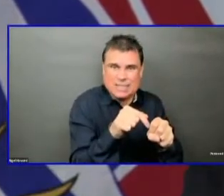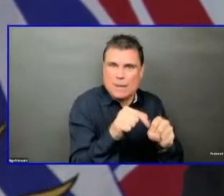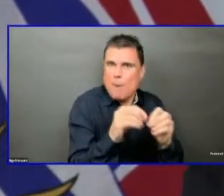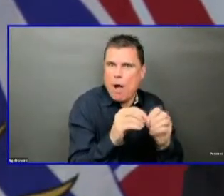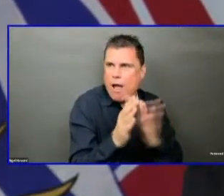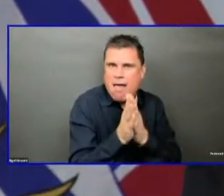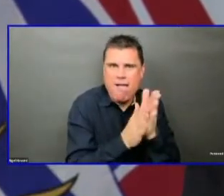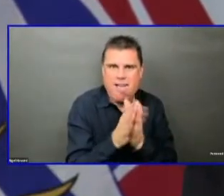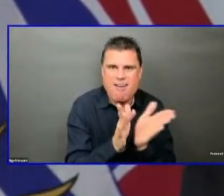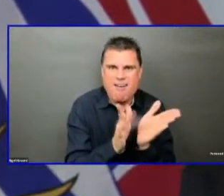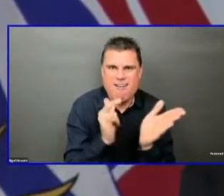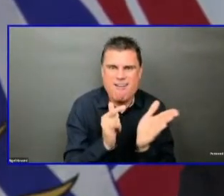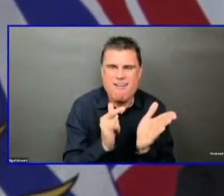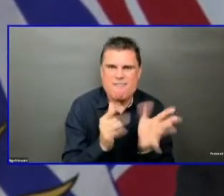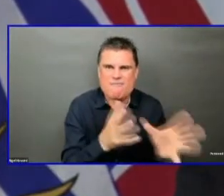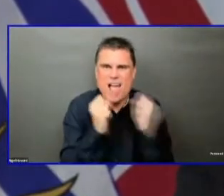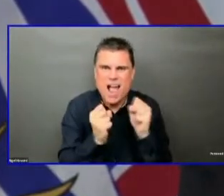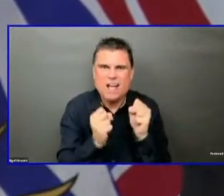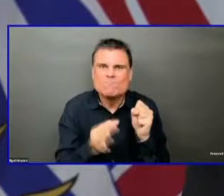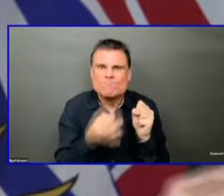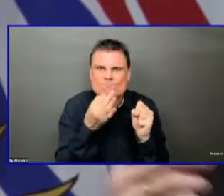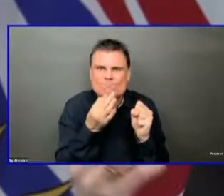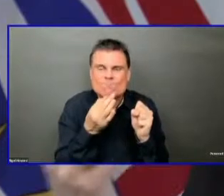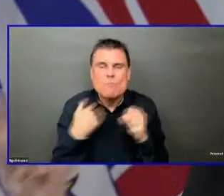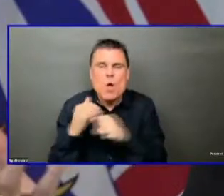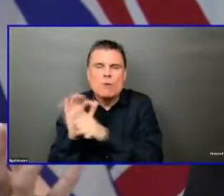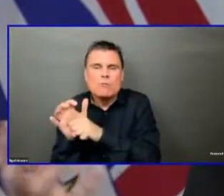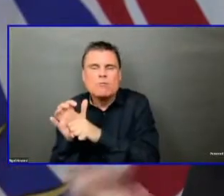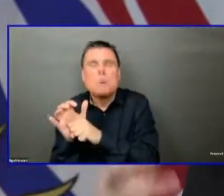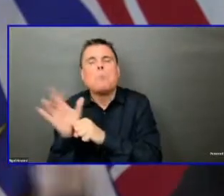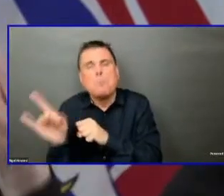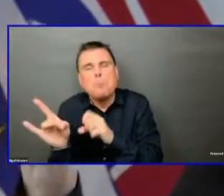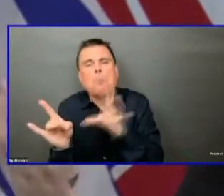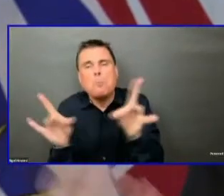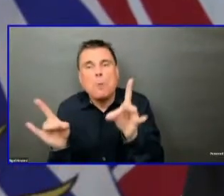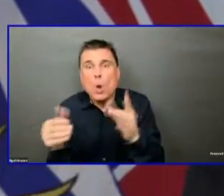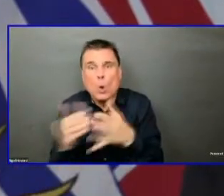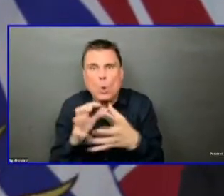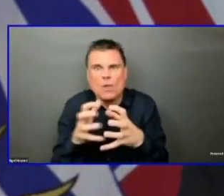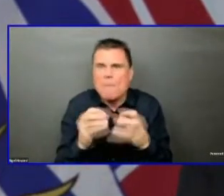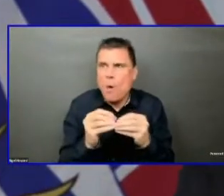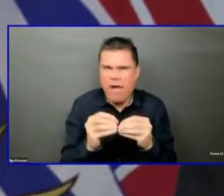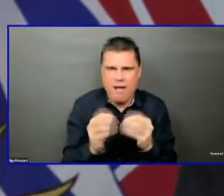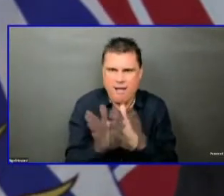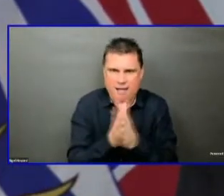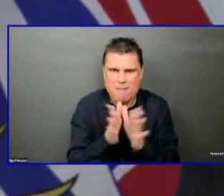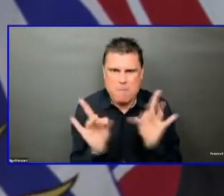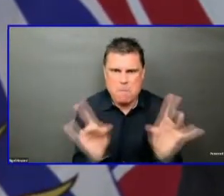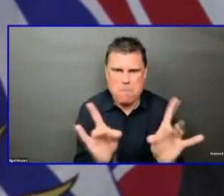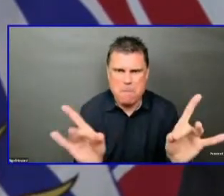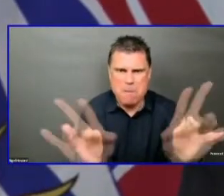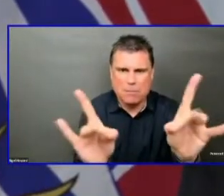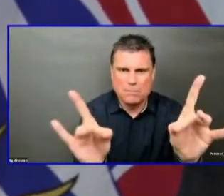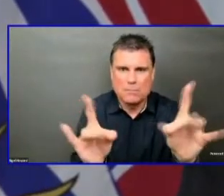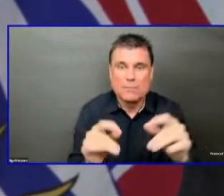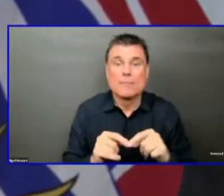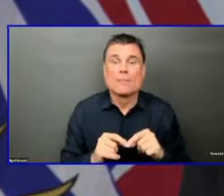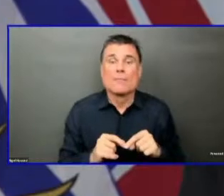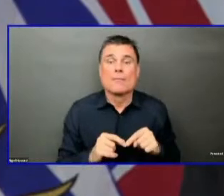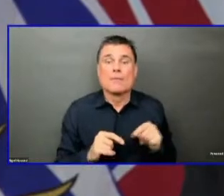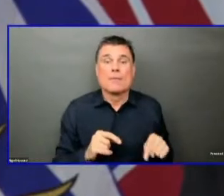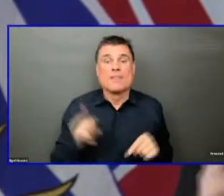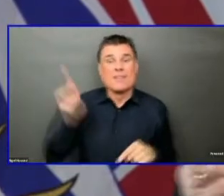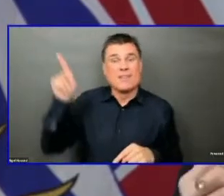more rapidly. And we're seeing that in LA. We're seeing that in the UK was the first that really alerted us to this concern.